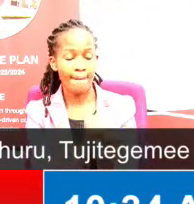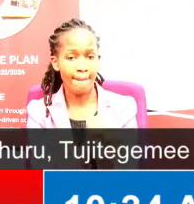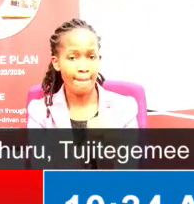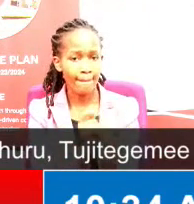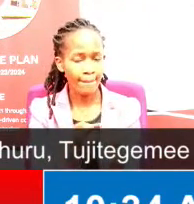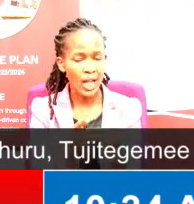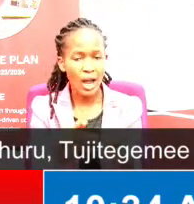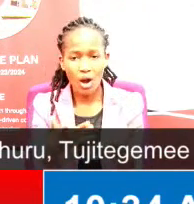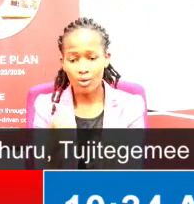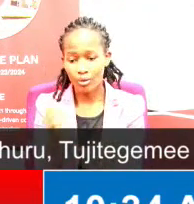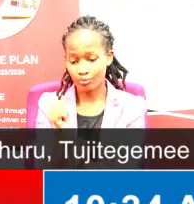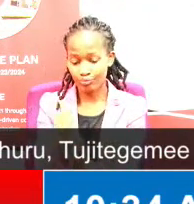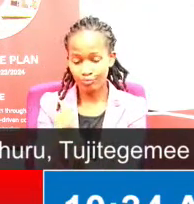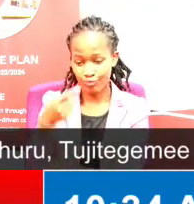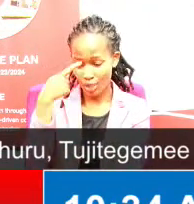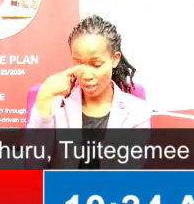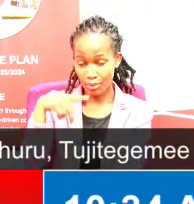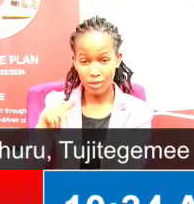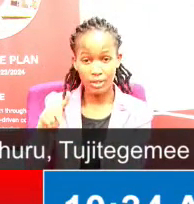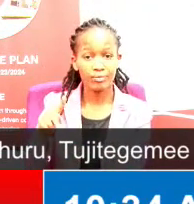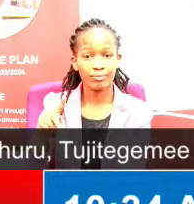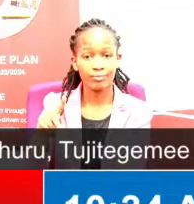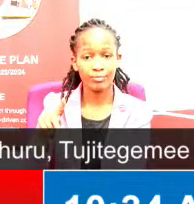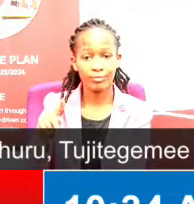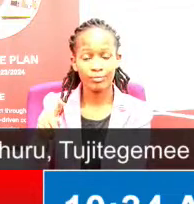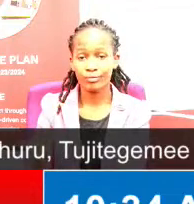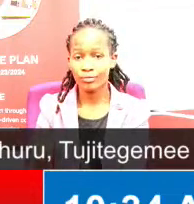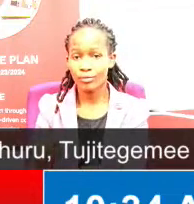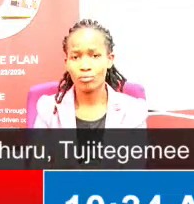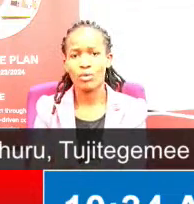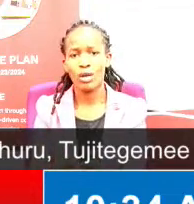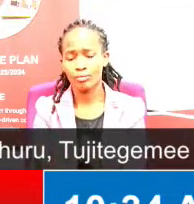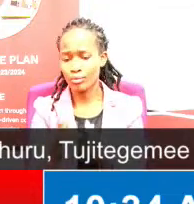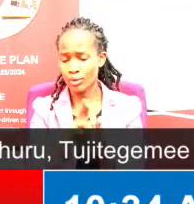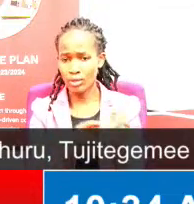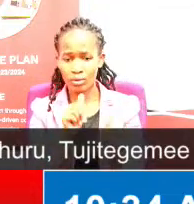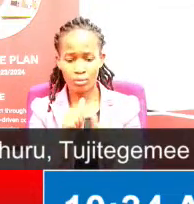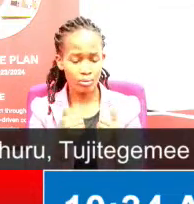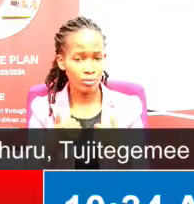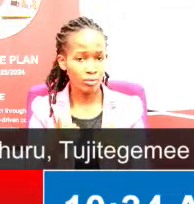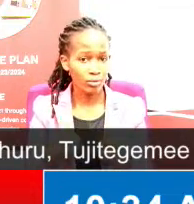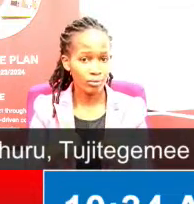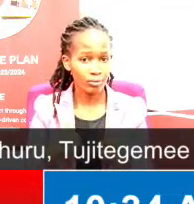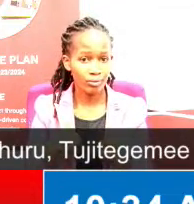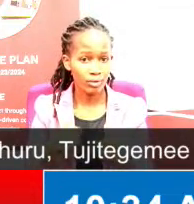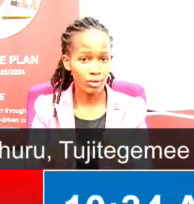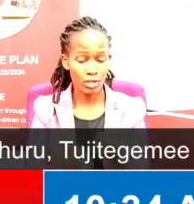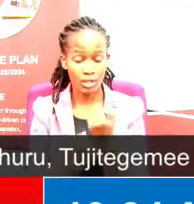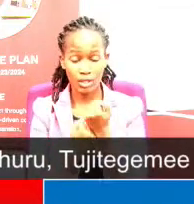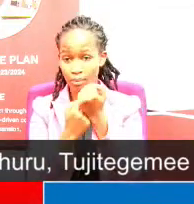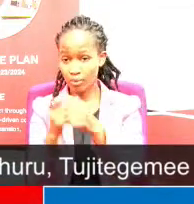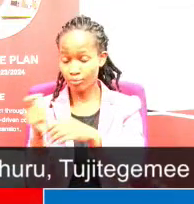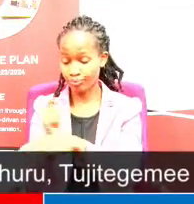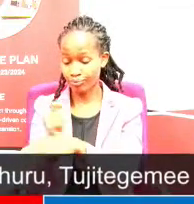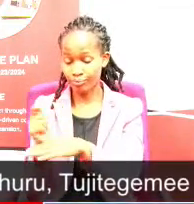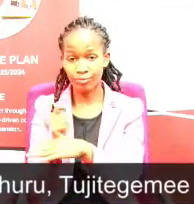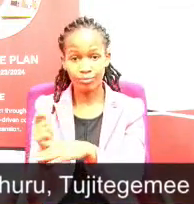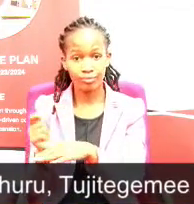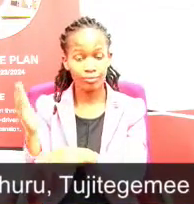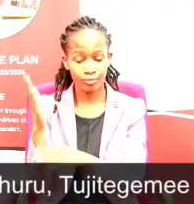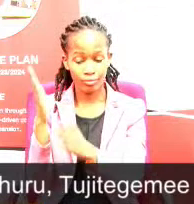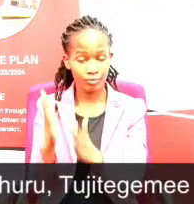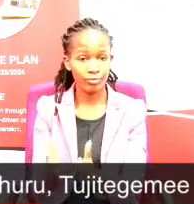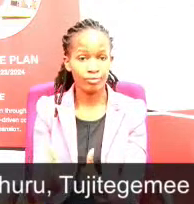those frameworks, the policies, the administrative measures really facilitate and support trade,